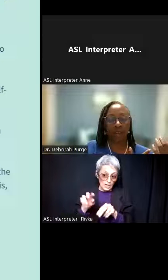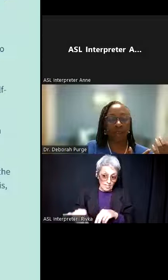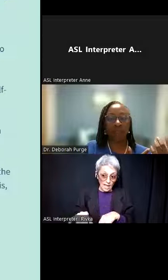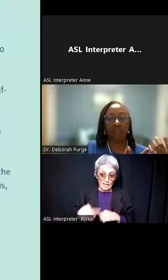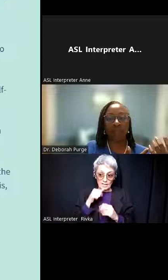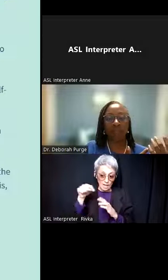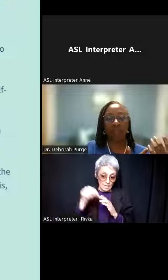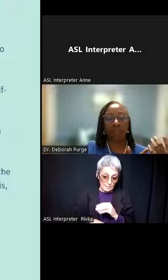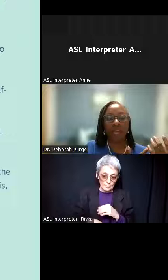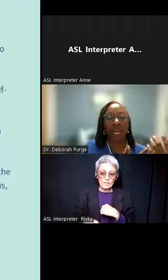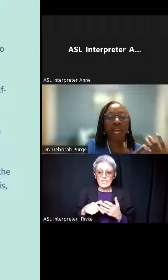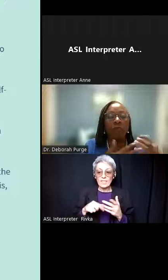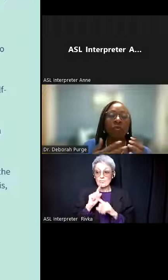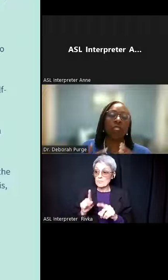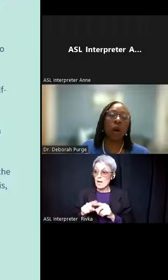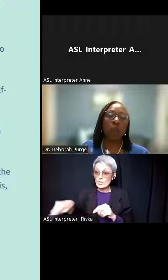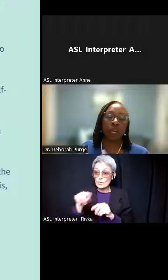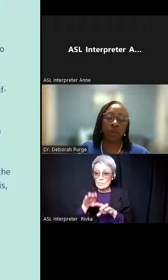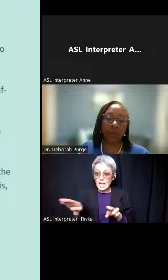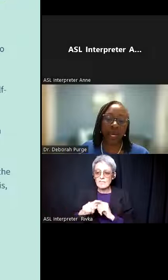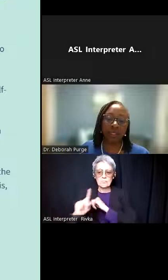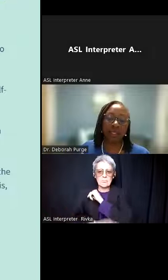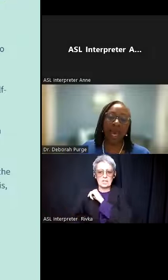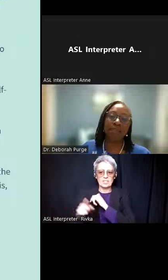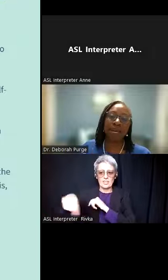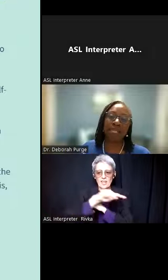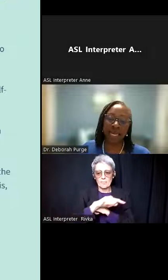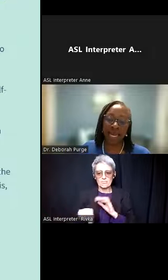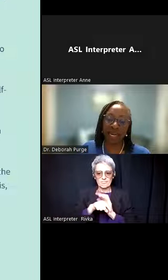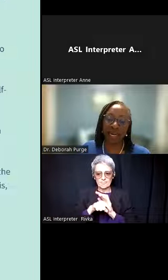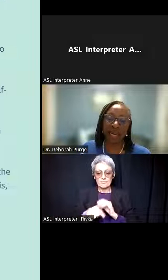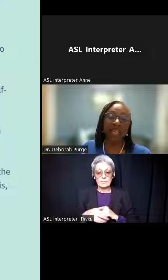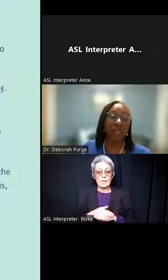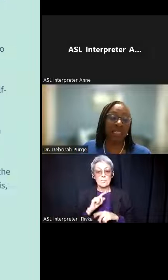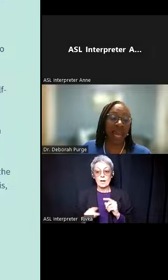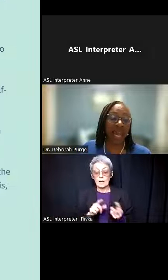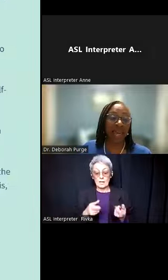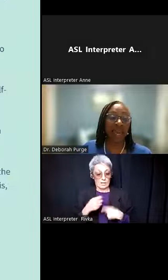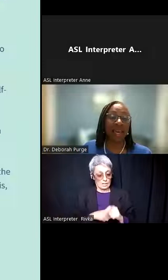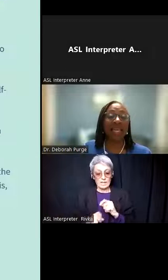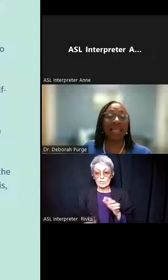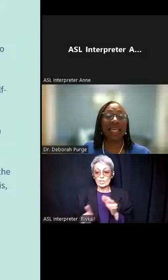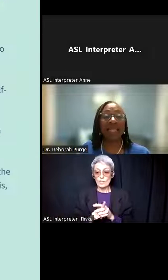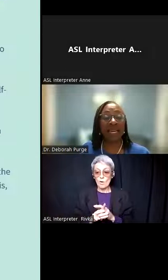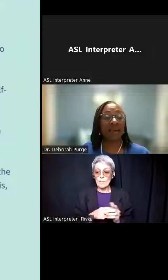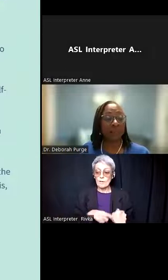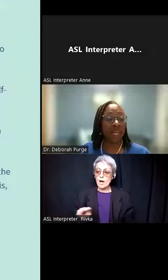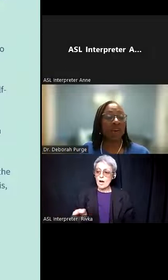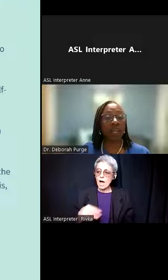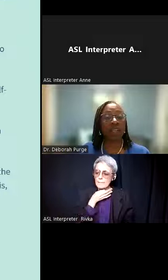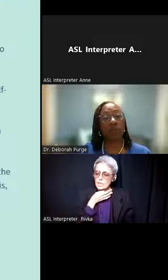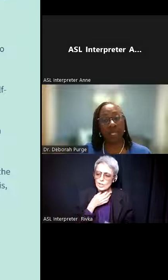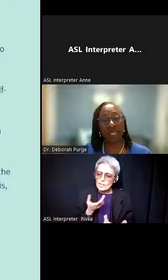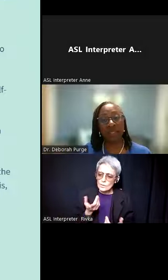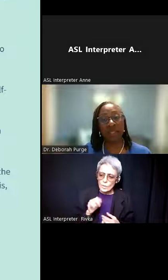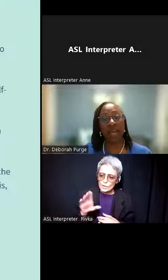punitive. If we show up curious and meet the need, then we say that this is a mental